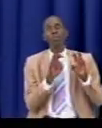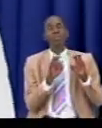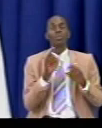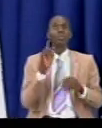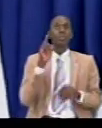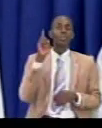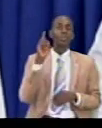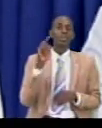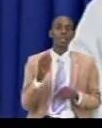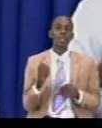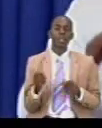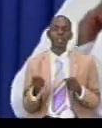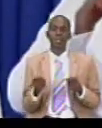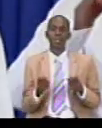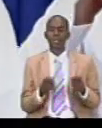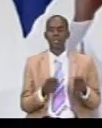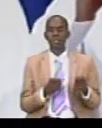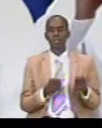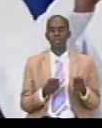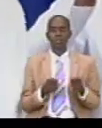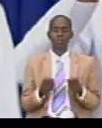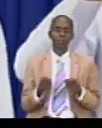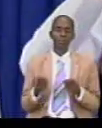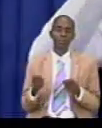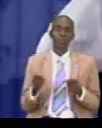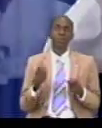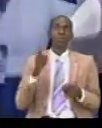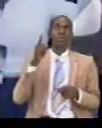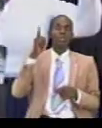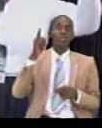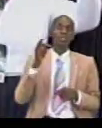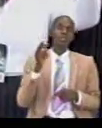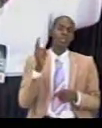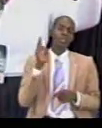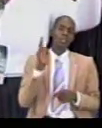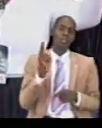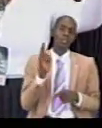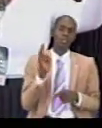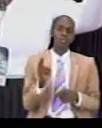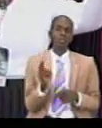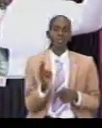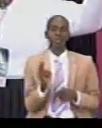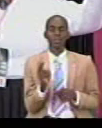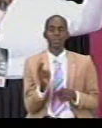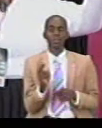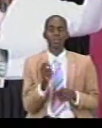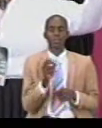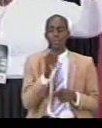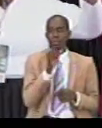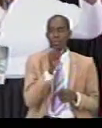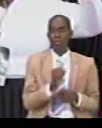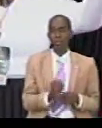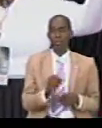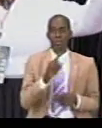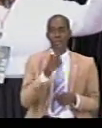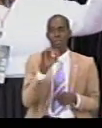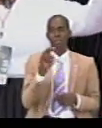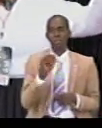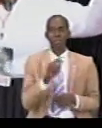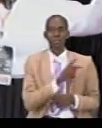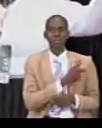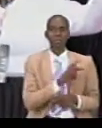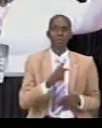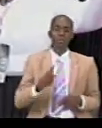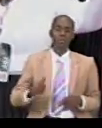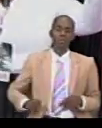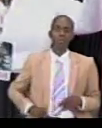throne, you reign, you ancient Zion King,